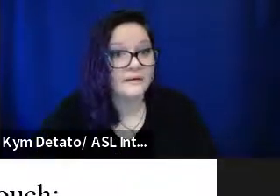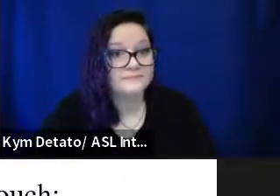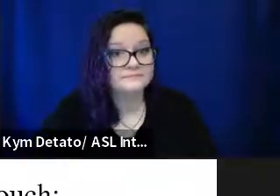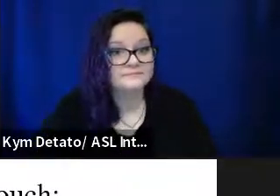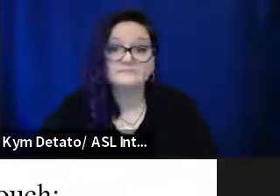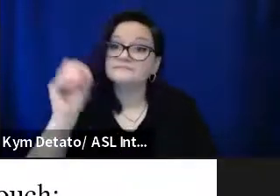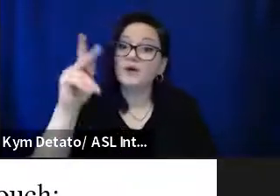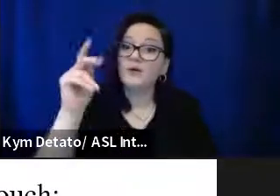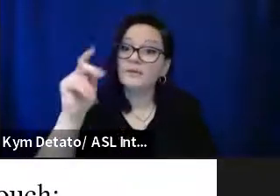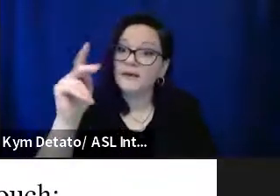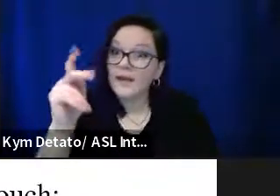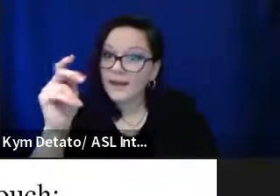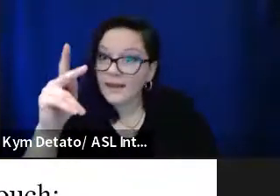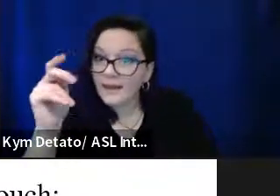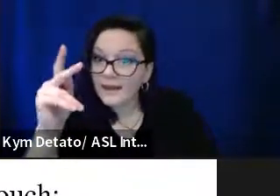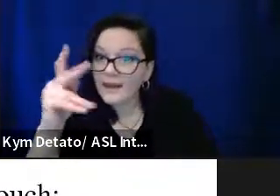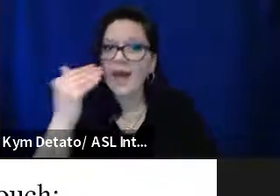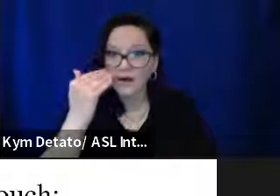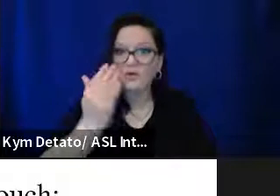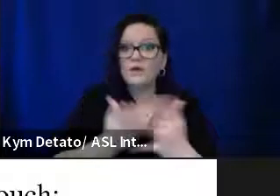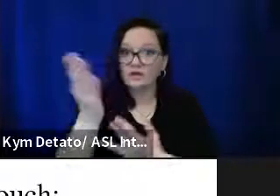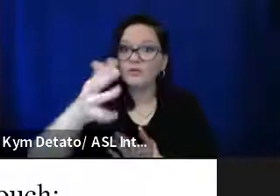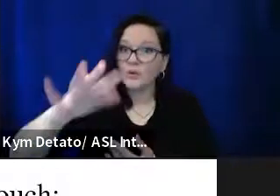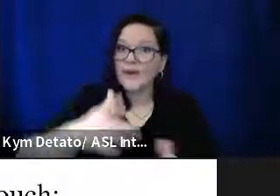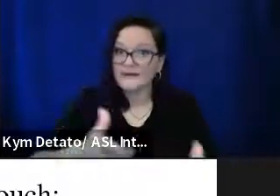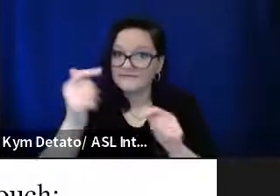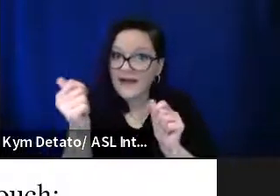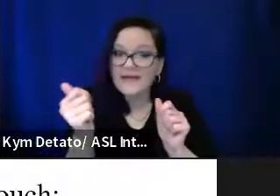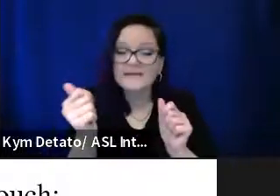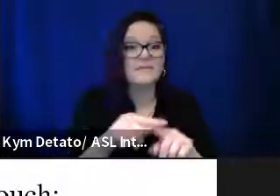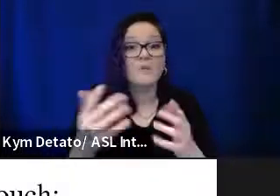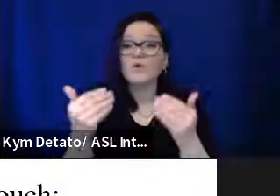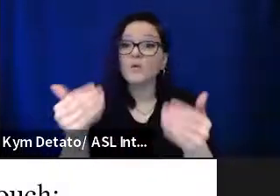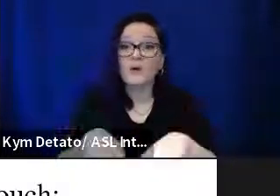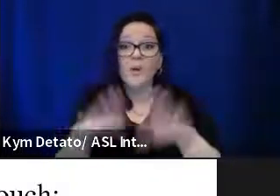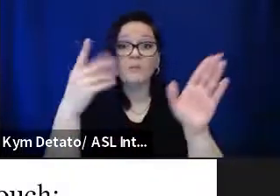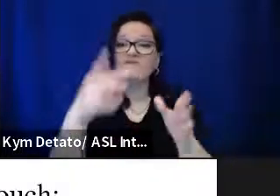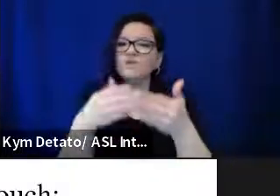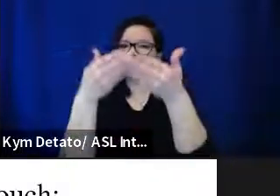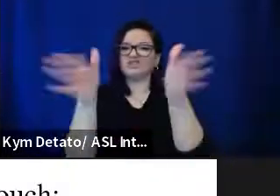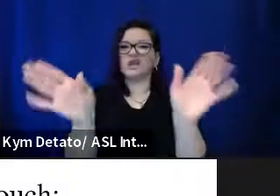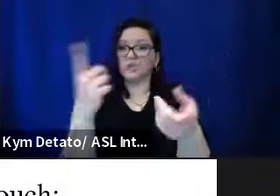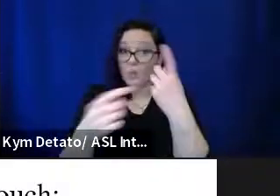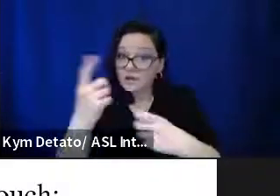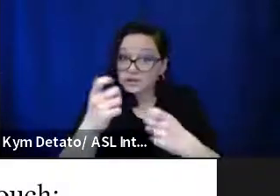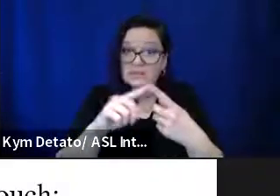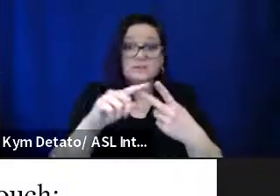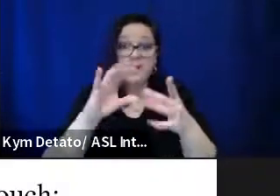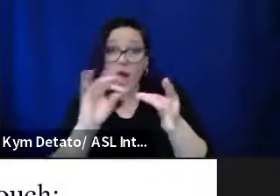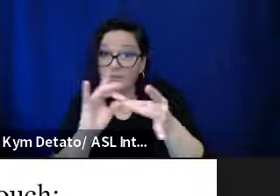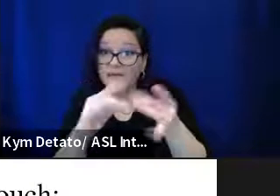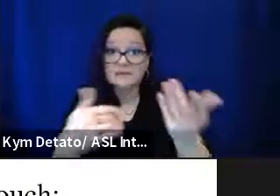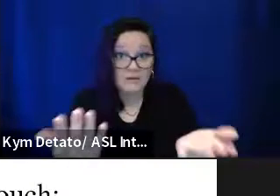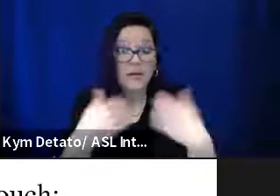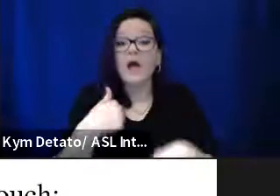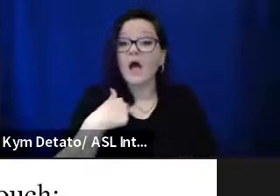Okay, so I know we ran through that pretty quickly, but we'd like to open it up for some general questions and comments.